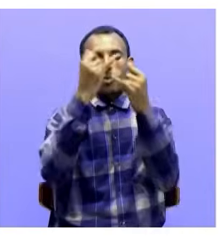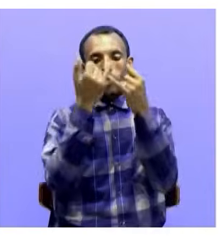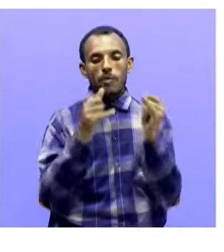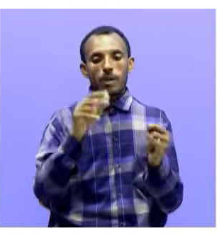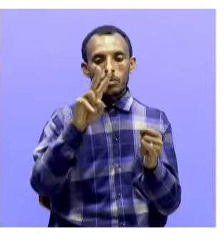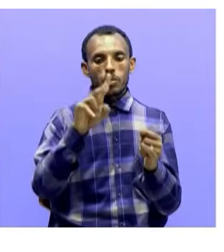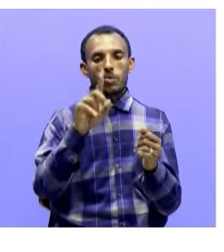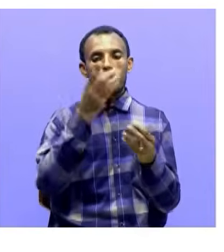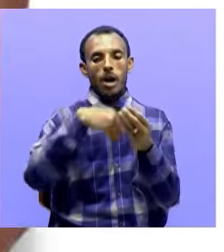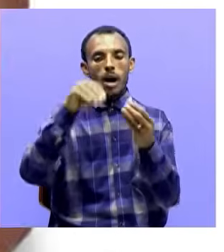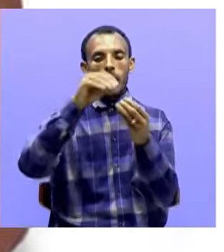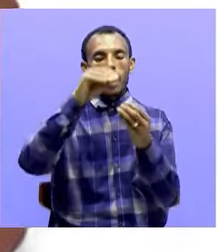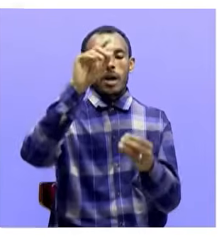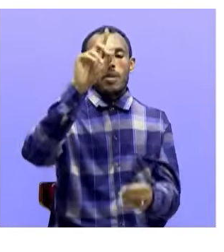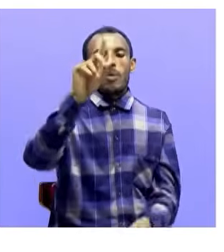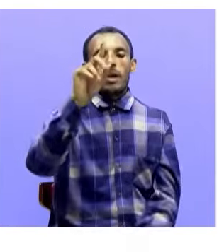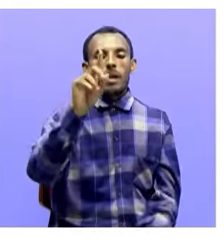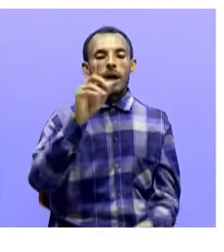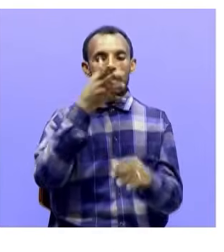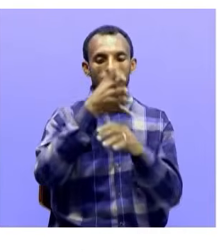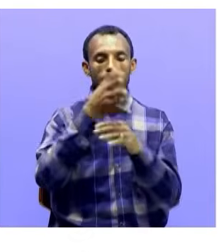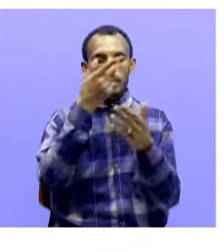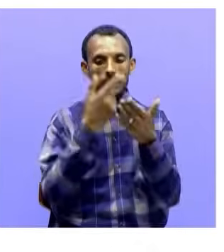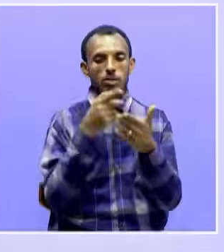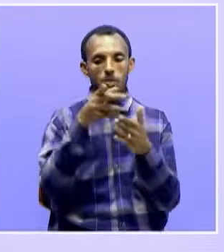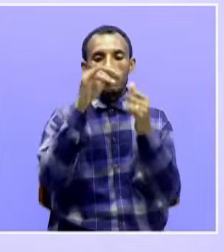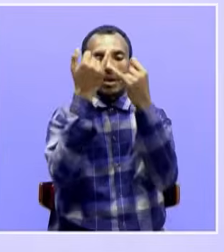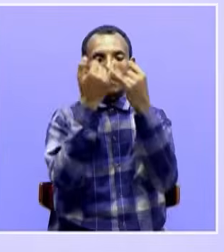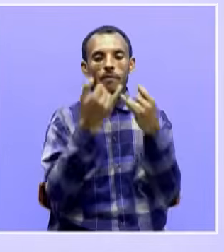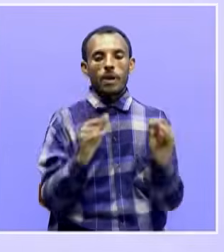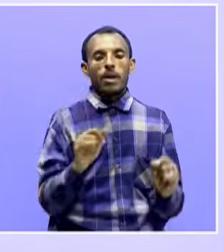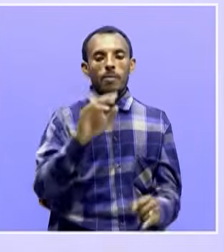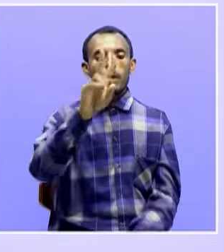you add 1. So after this you divide by 2.